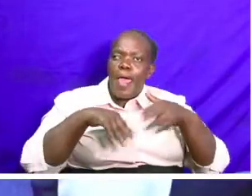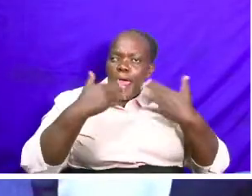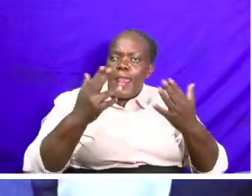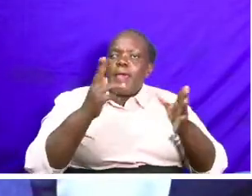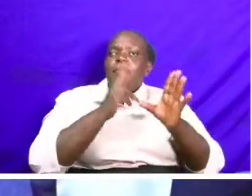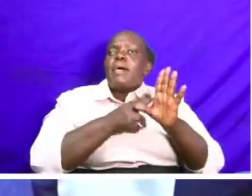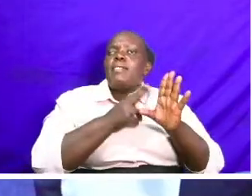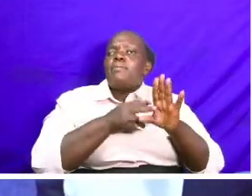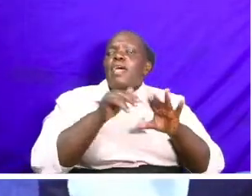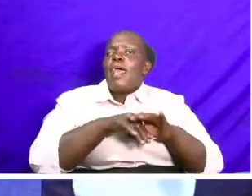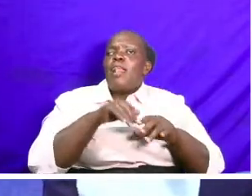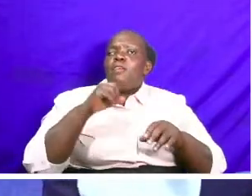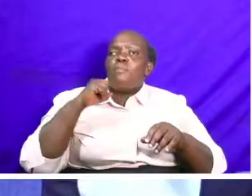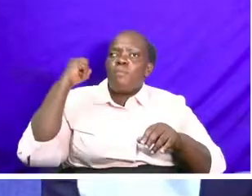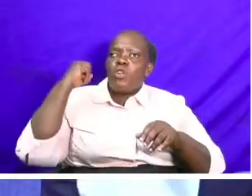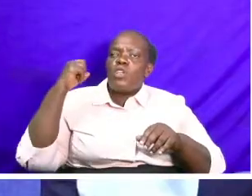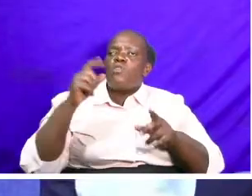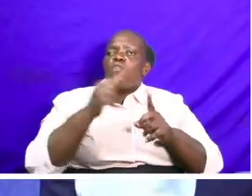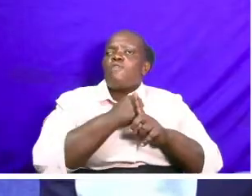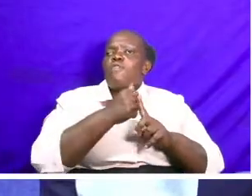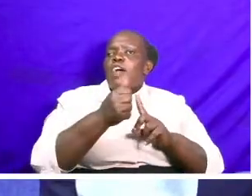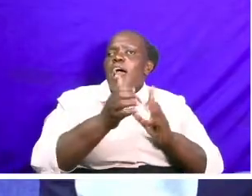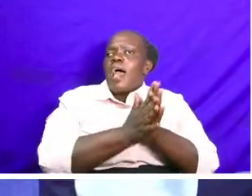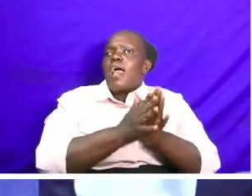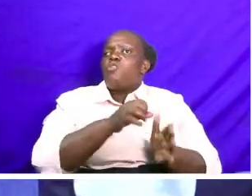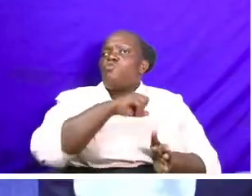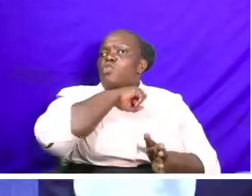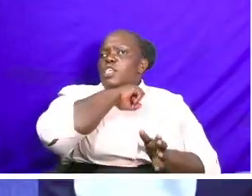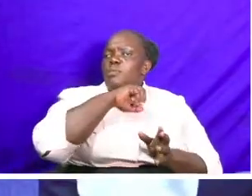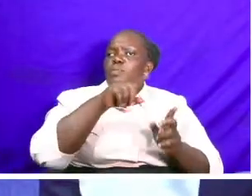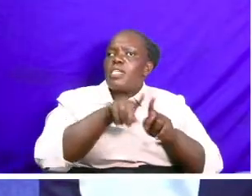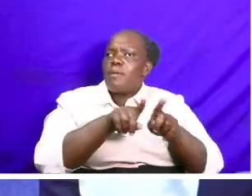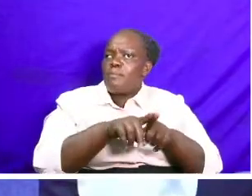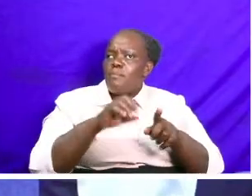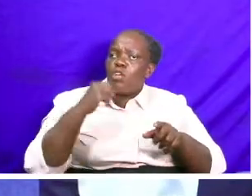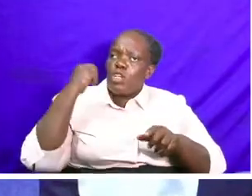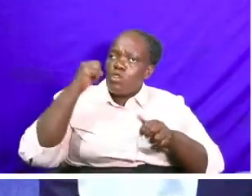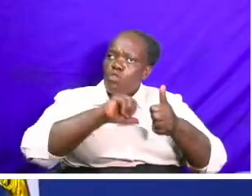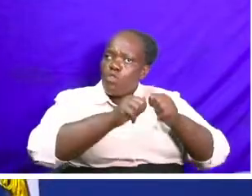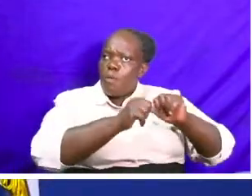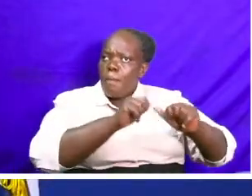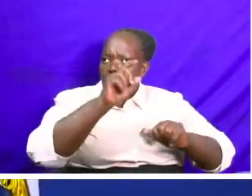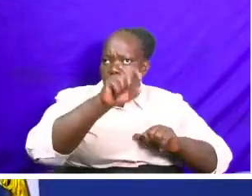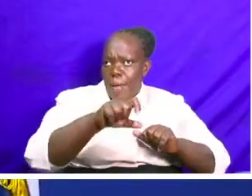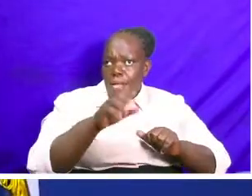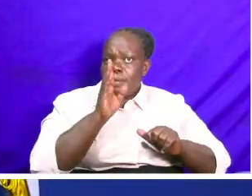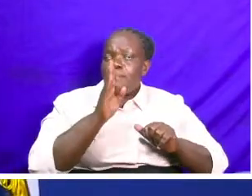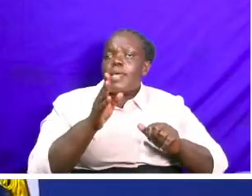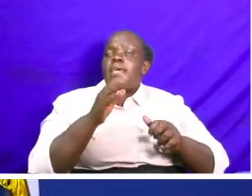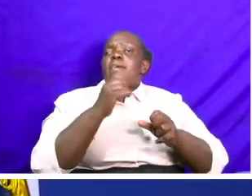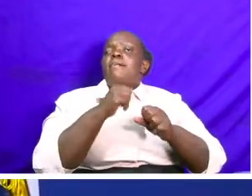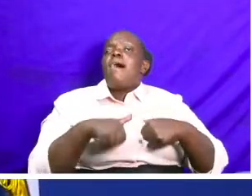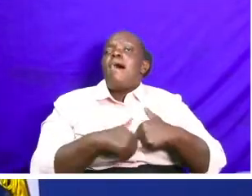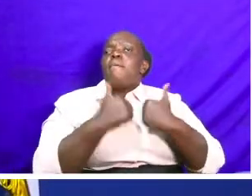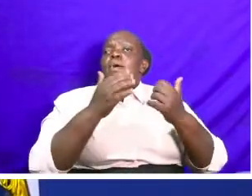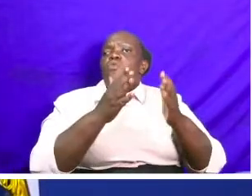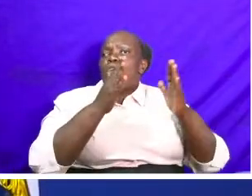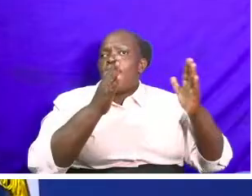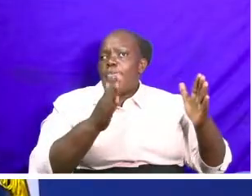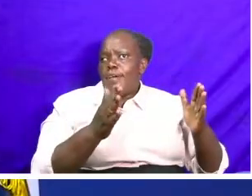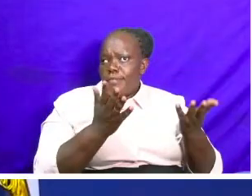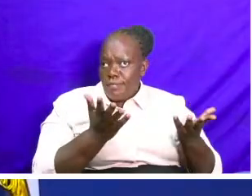participation in political violence and goonism. Political competition must be conducted within the